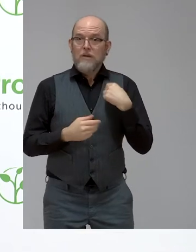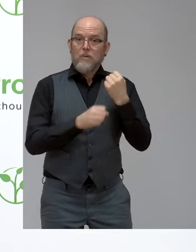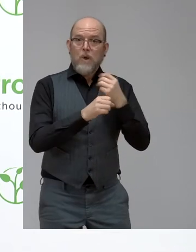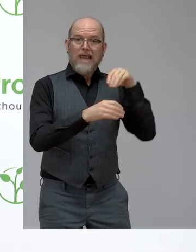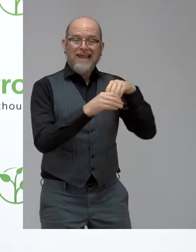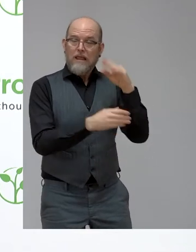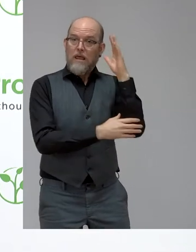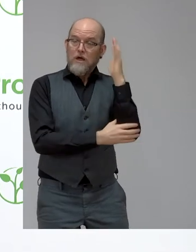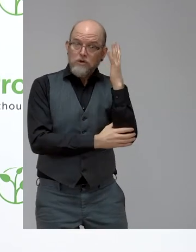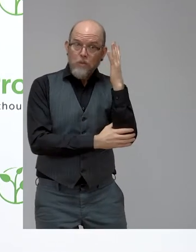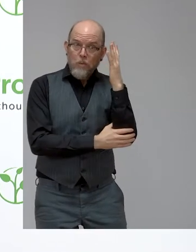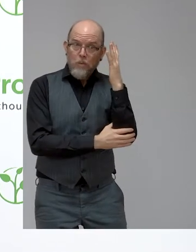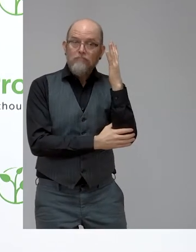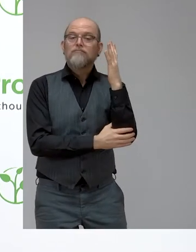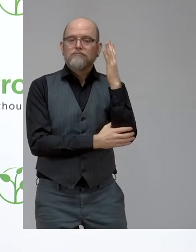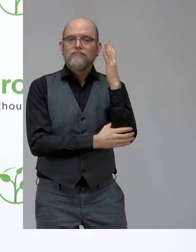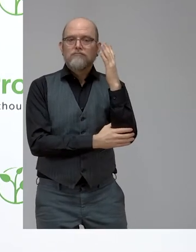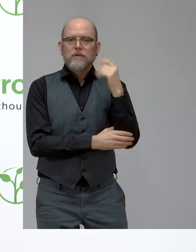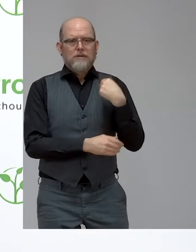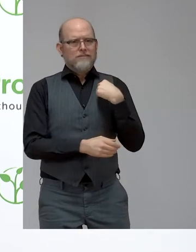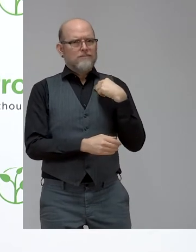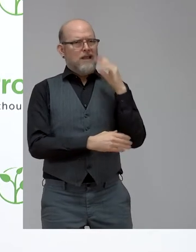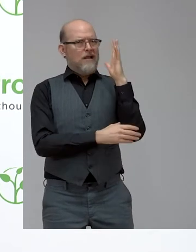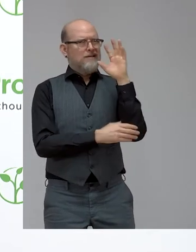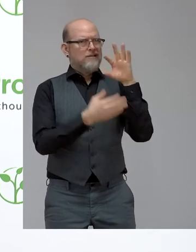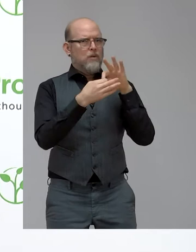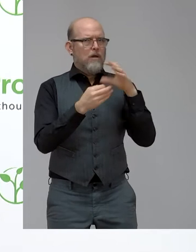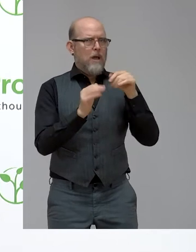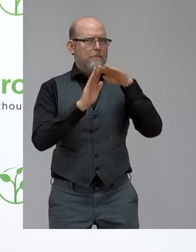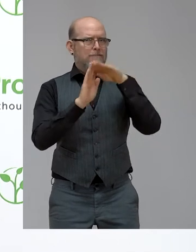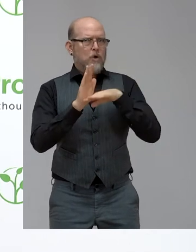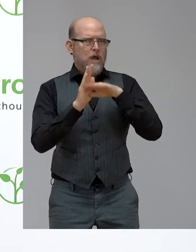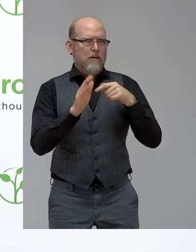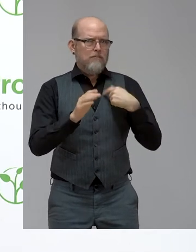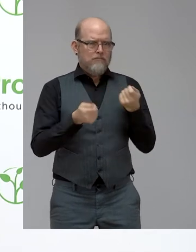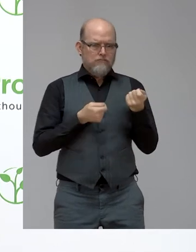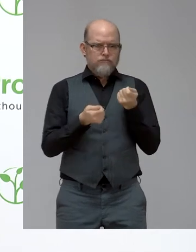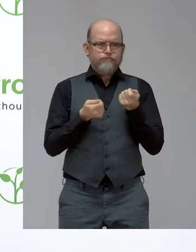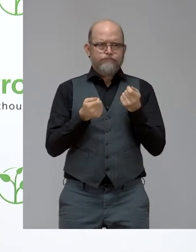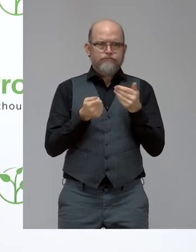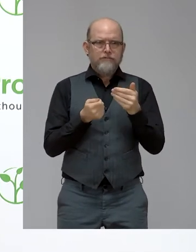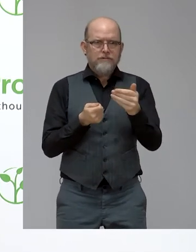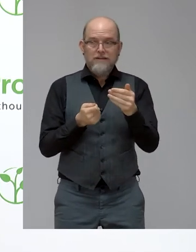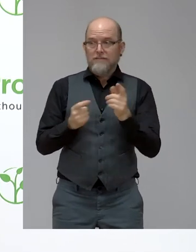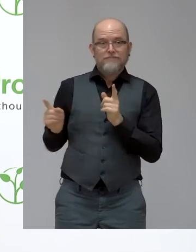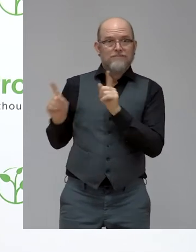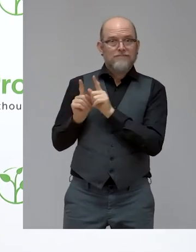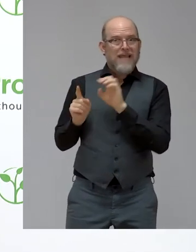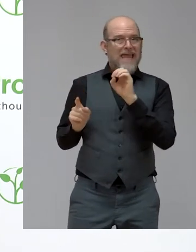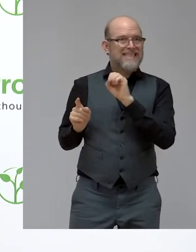leading our Zero Project Impact Transfer Program with Essl Foundation, Zero Project, Fundacion Descubreme, and many other